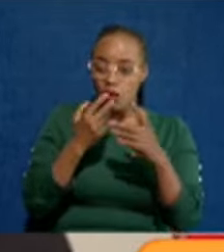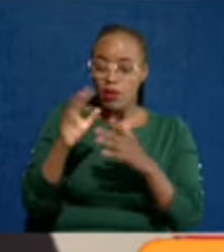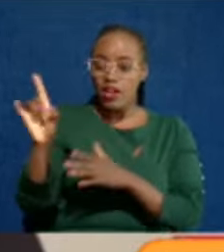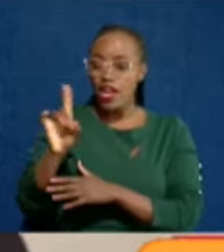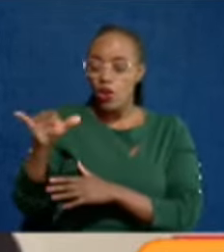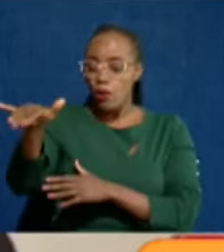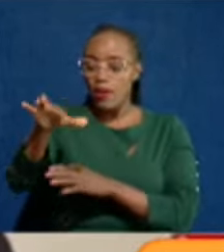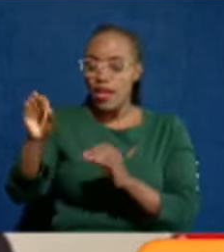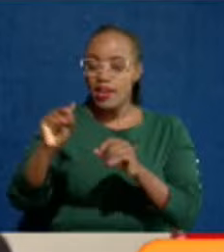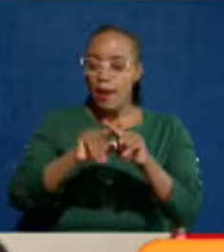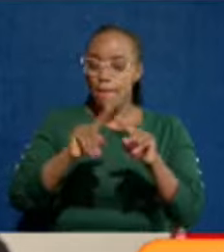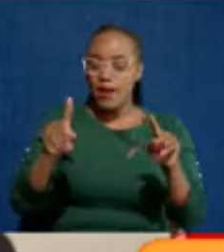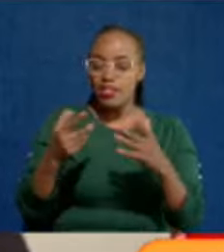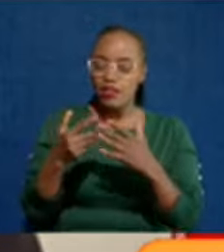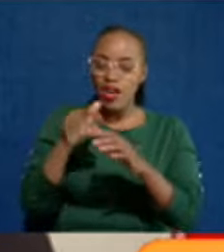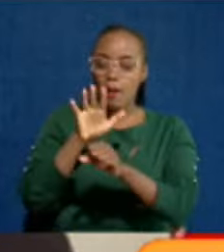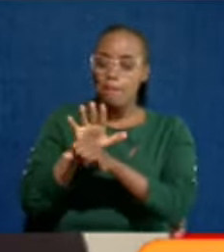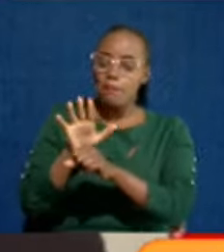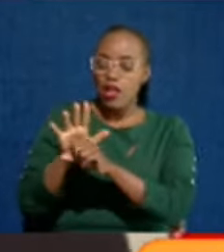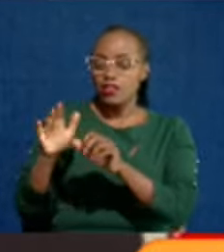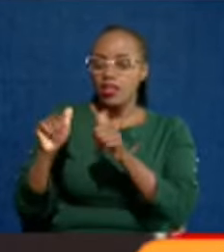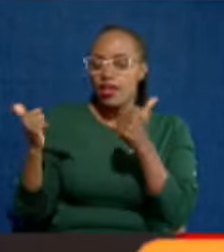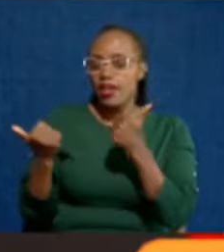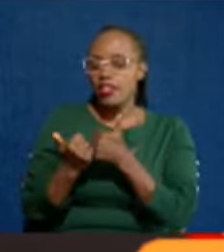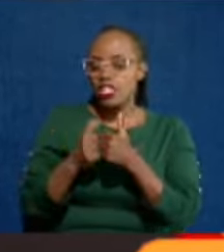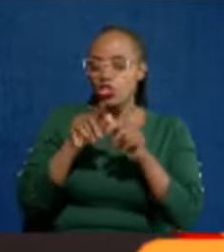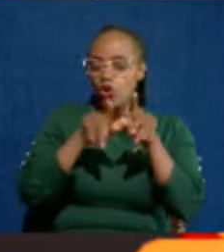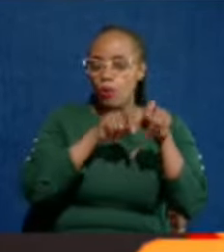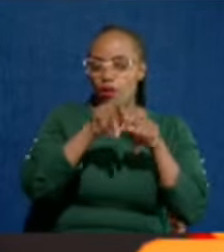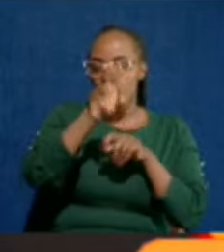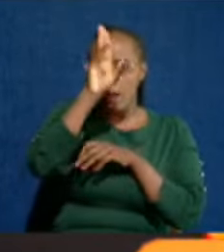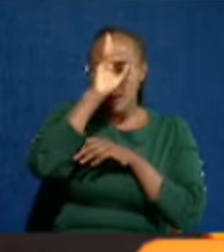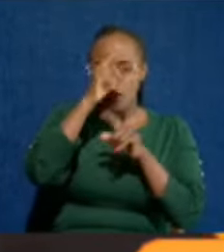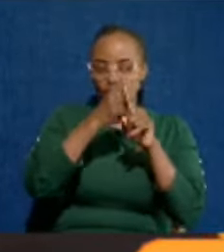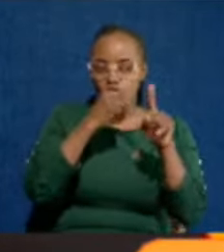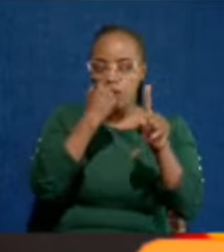Nairobi area, but this is a multi-agency operation where police officers